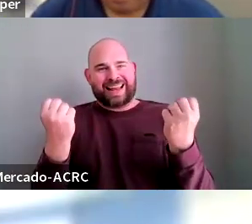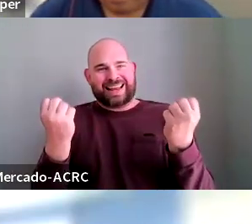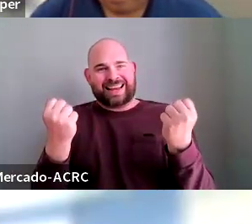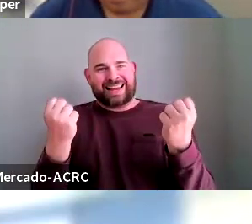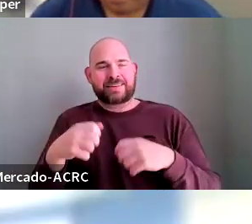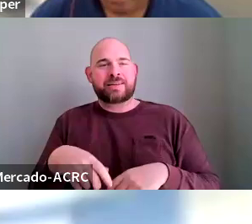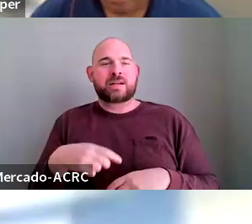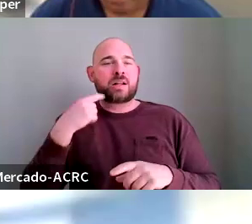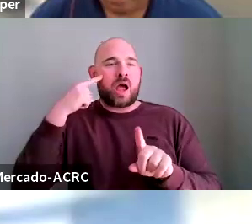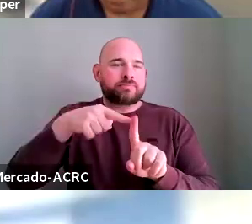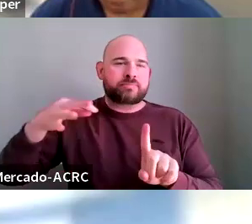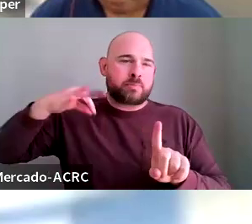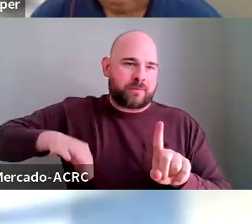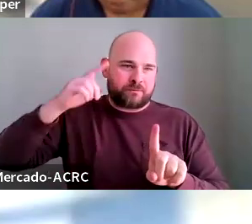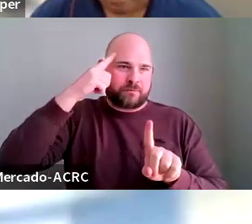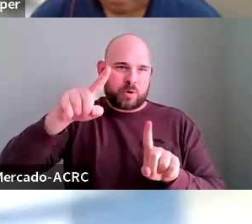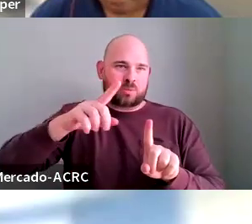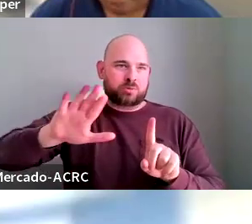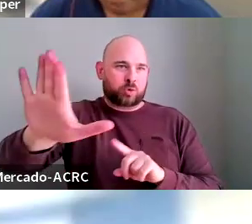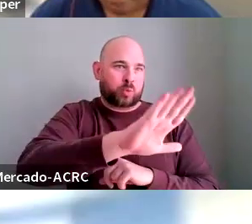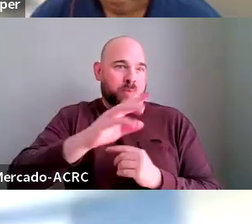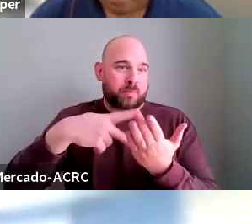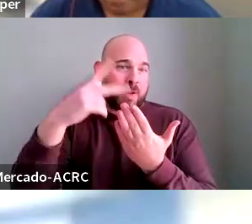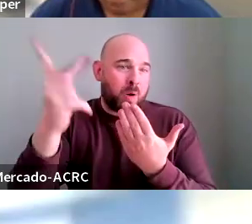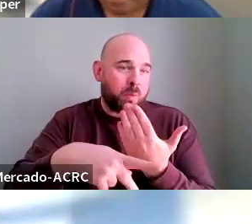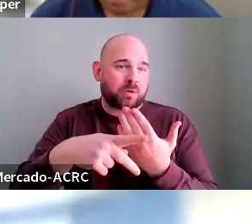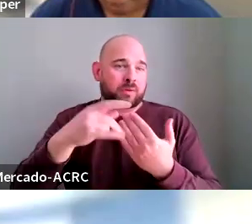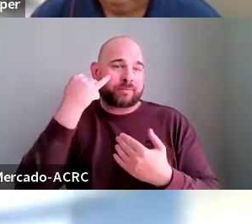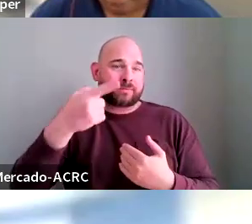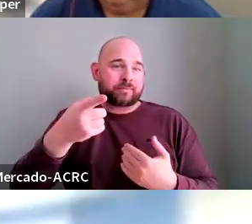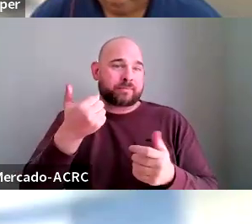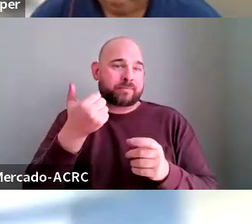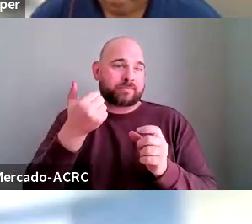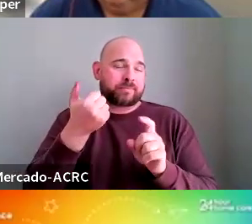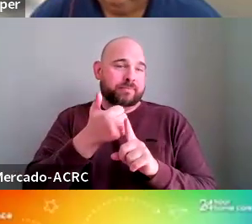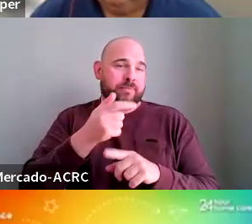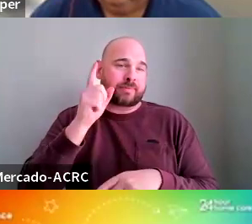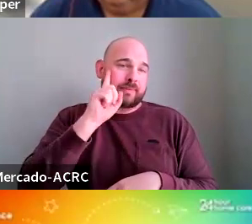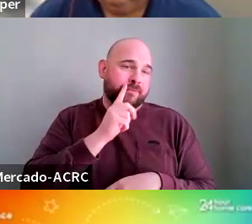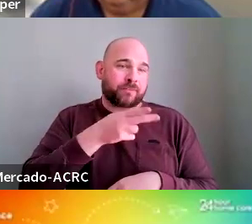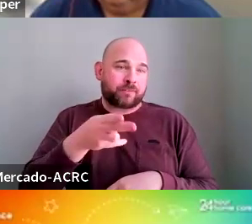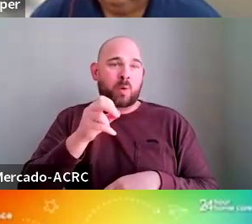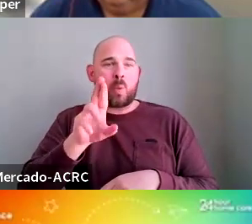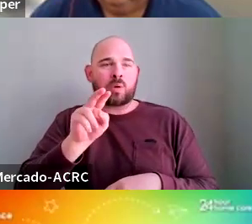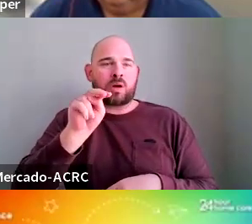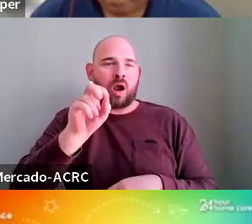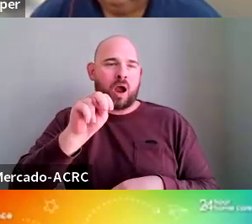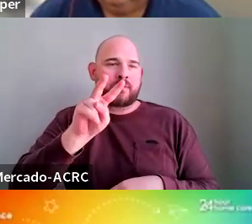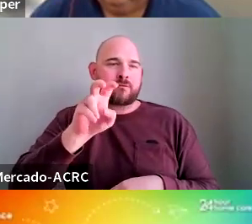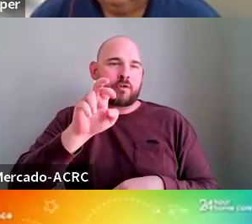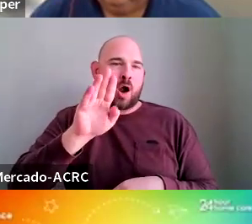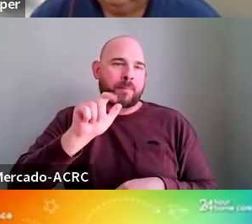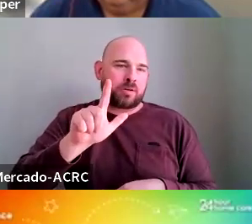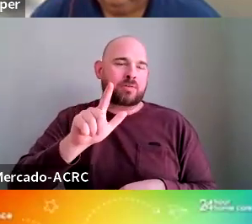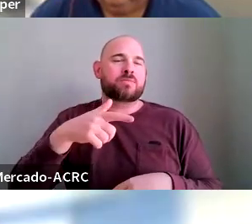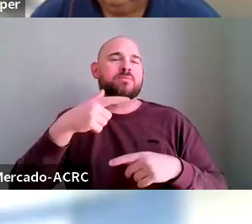to open YouTube and it shows actual signing. So this is very beneficial for your programs. If you have